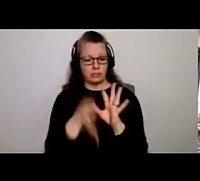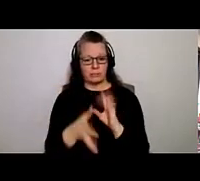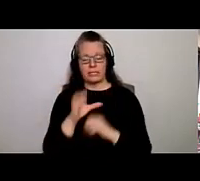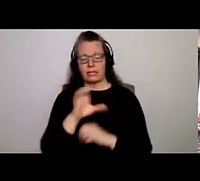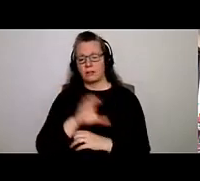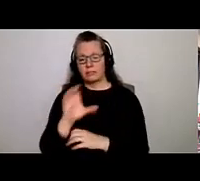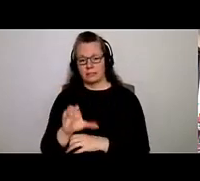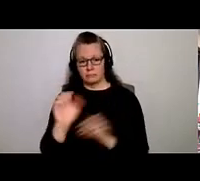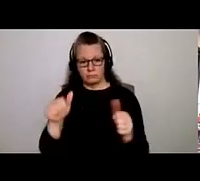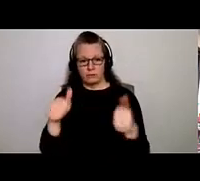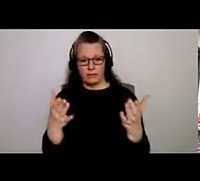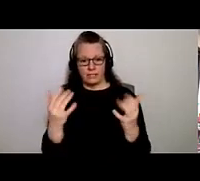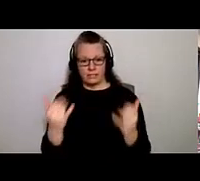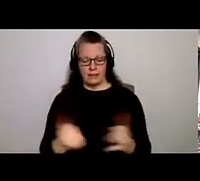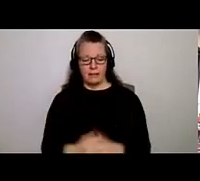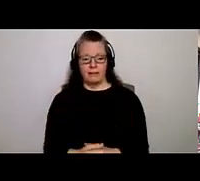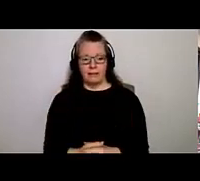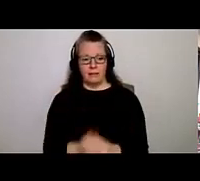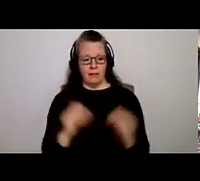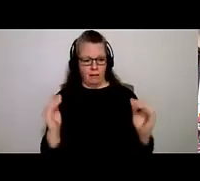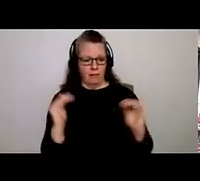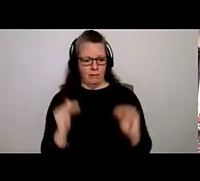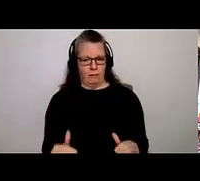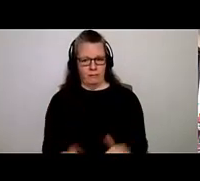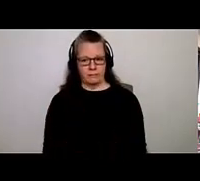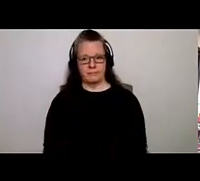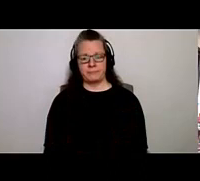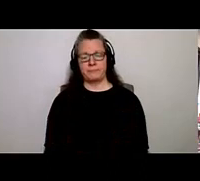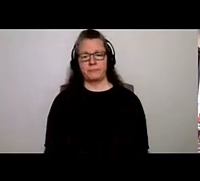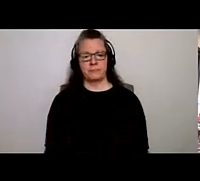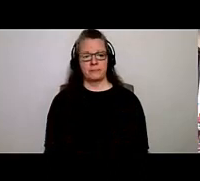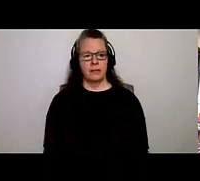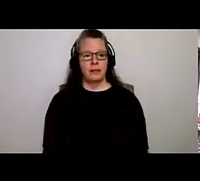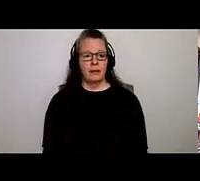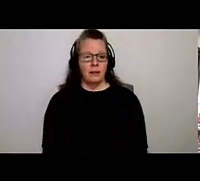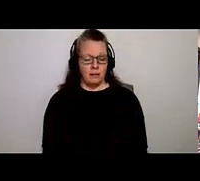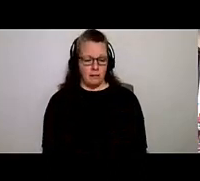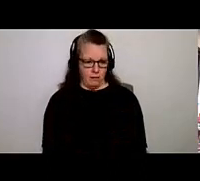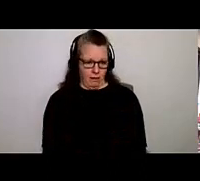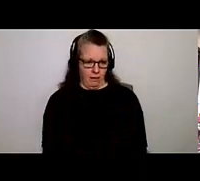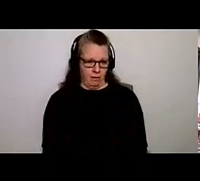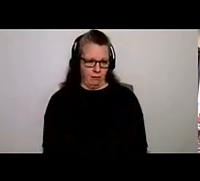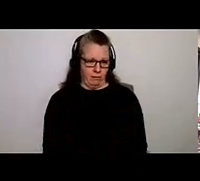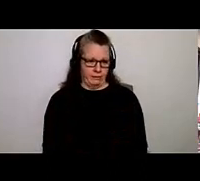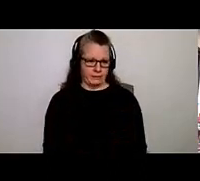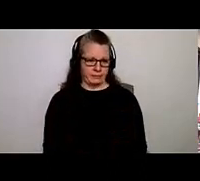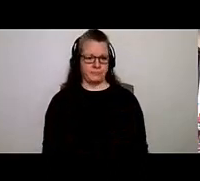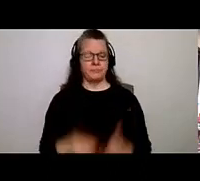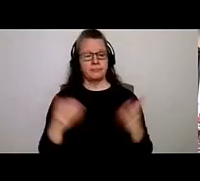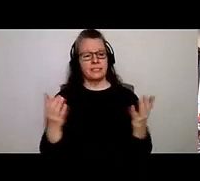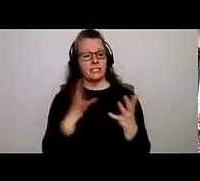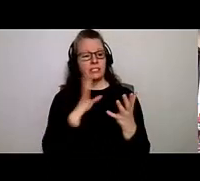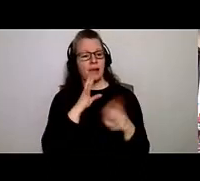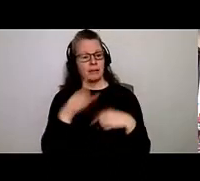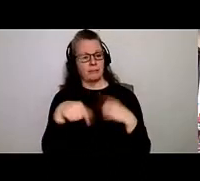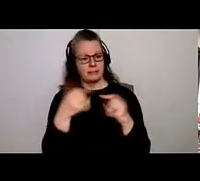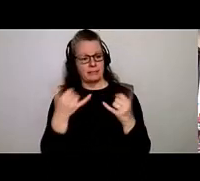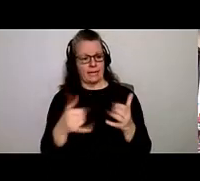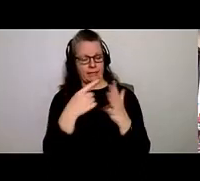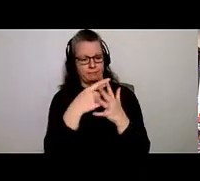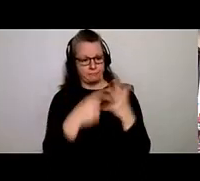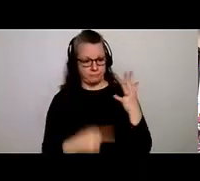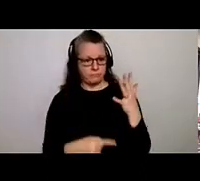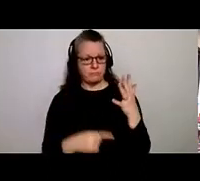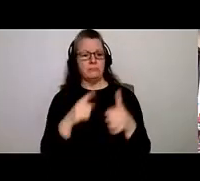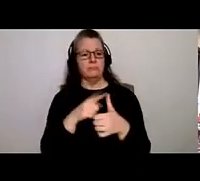provided today. So let's go to the next slide, please, and dive right in. So here is what we're going to cover today. An exciting day. We're going to start